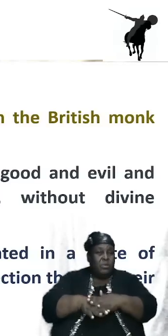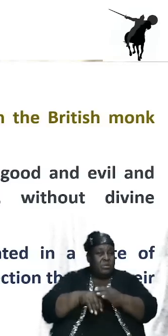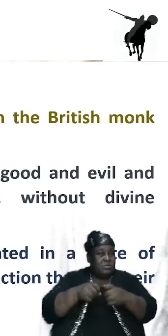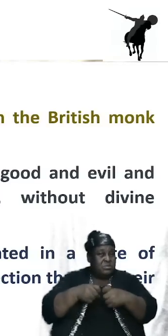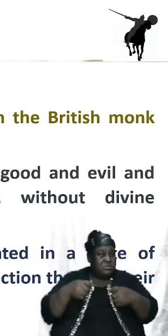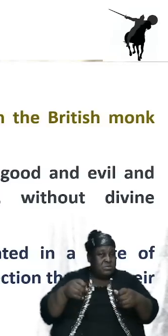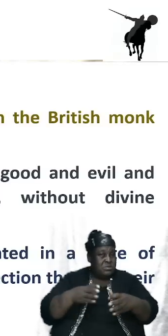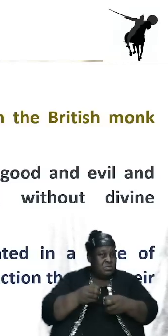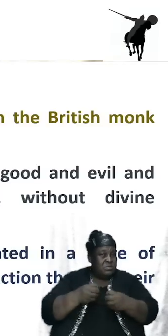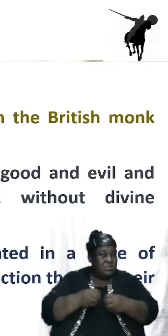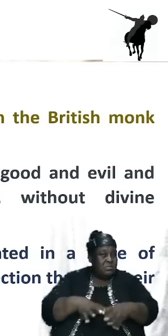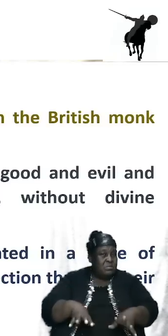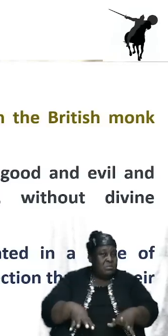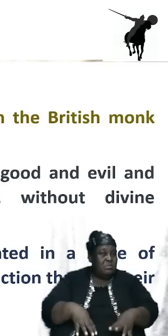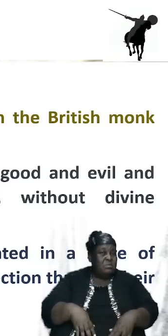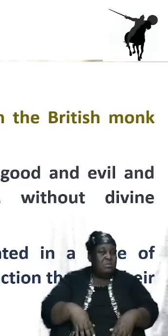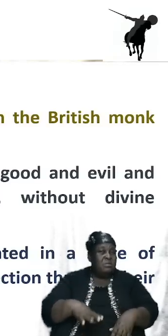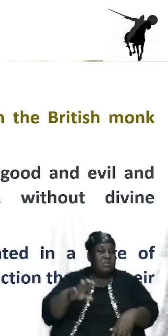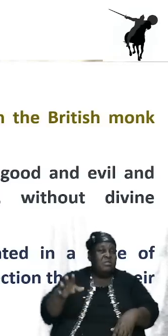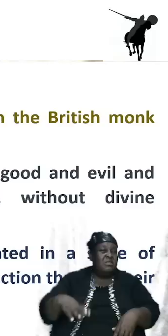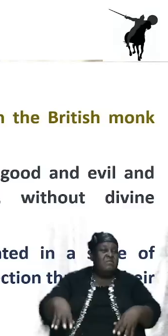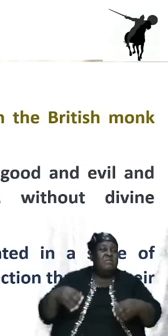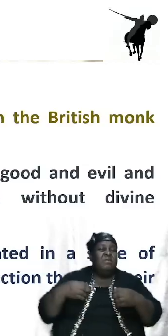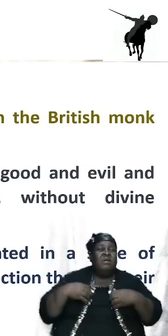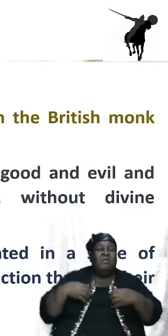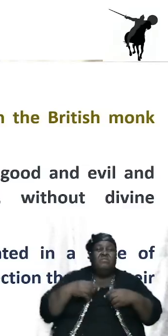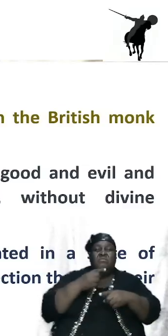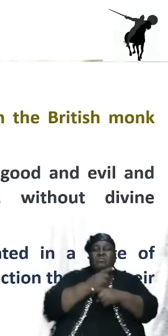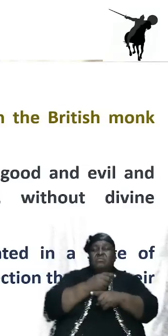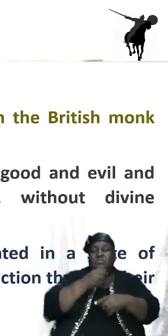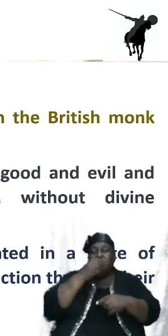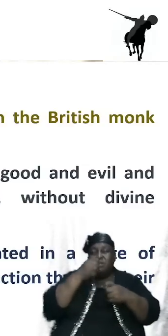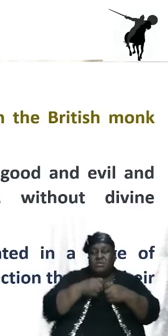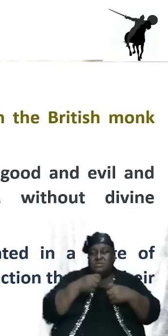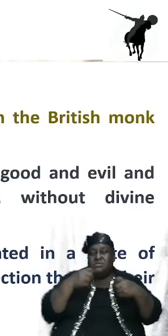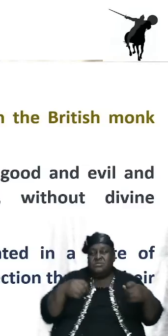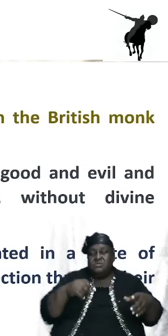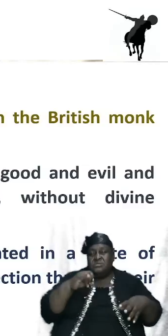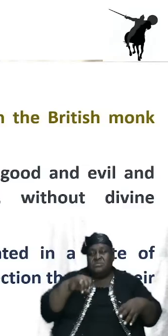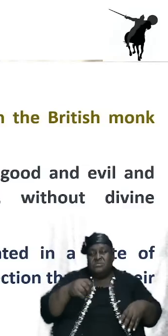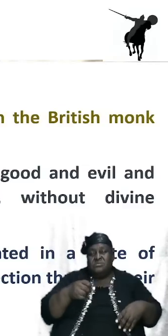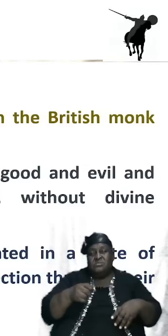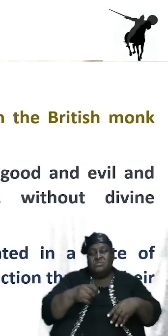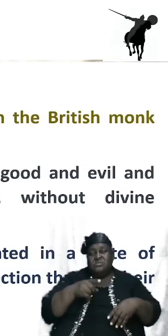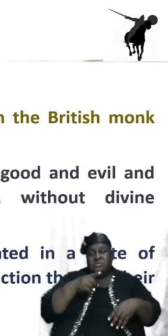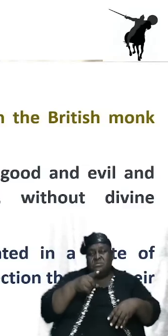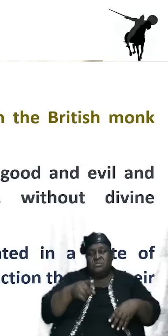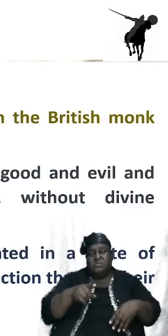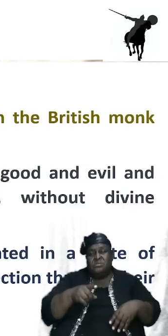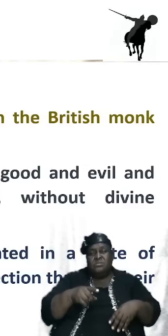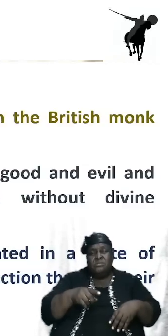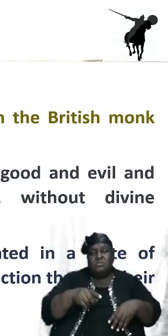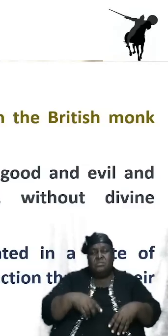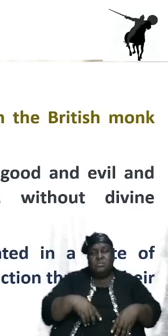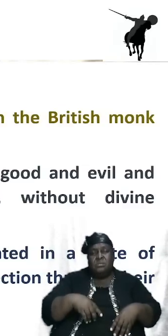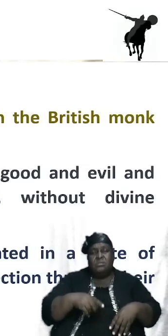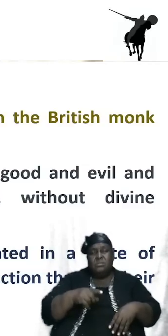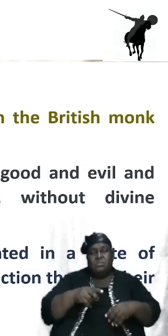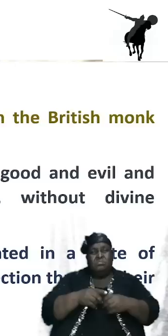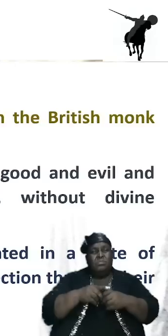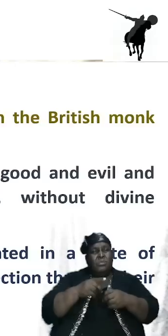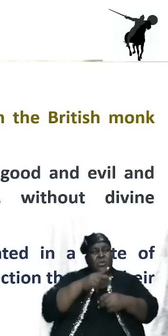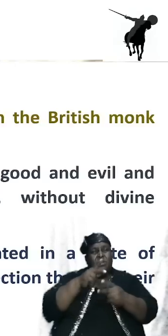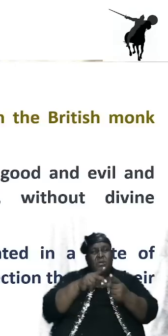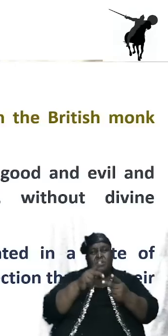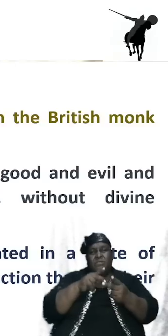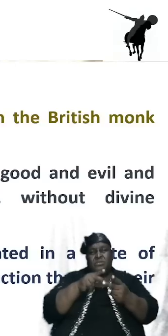therefore, you never had the origin sin. Amen. And therefore, just like how you were born, you can attain perfection through